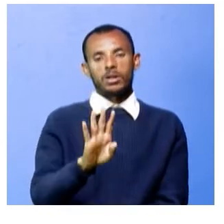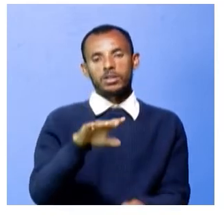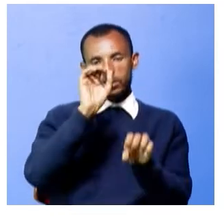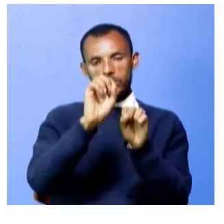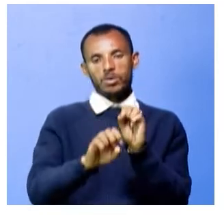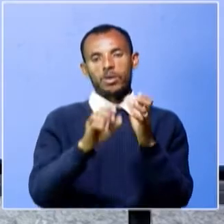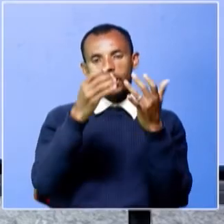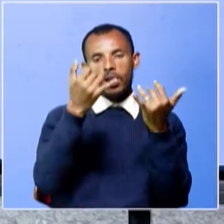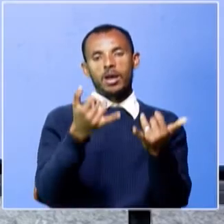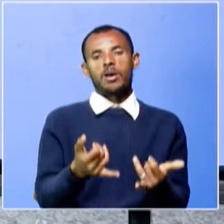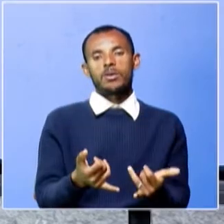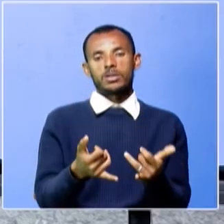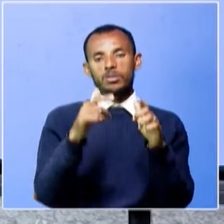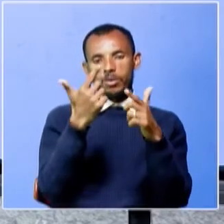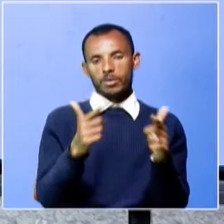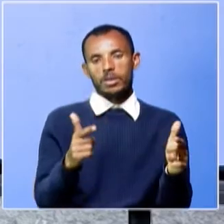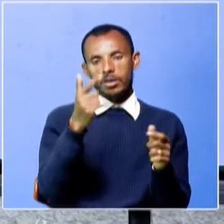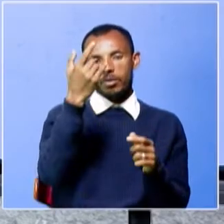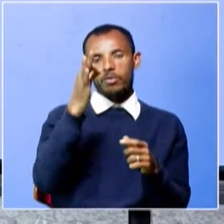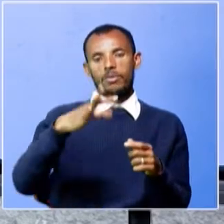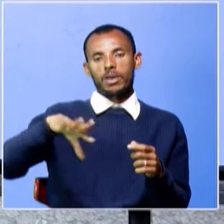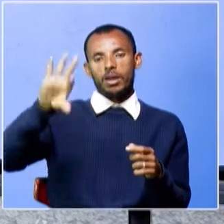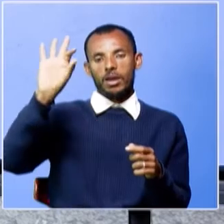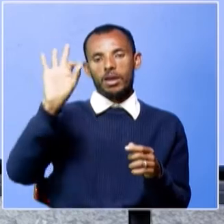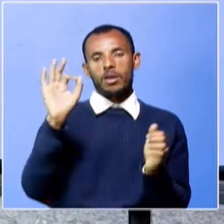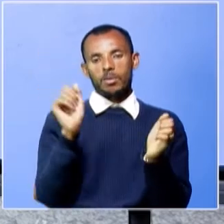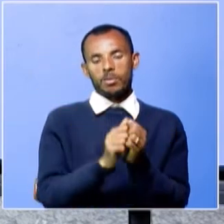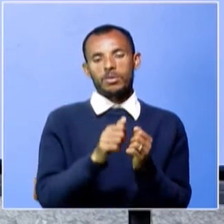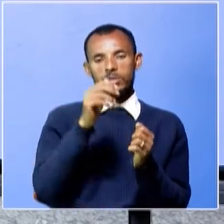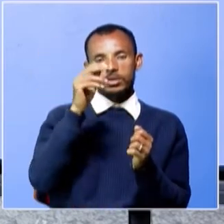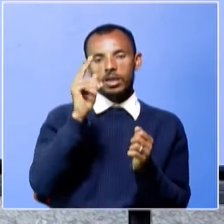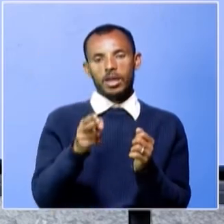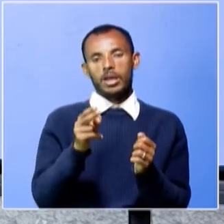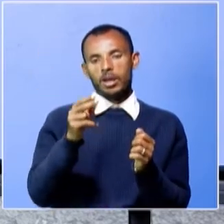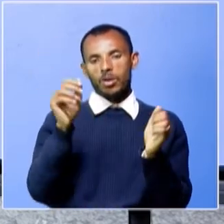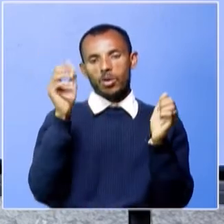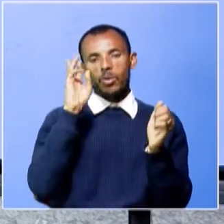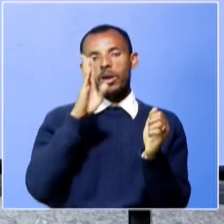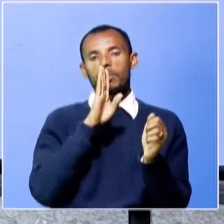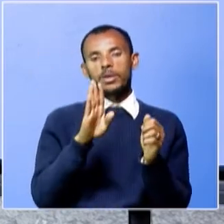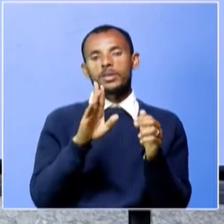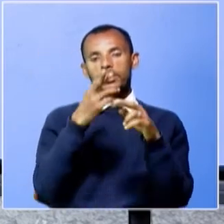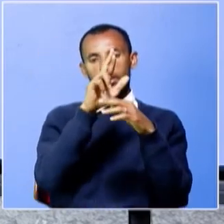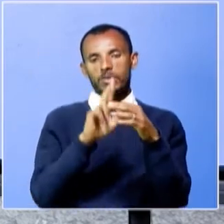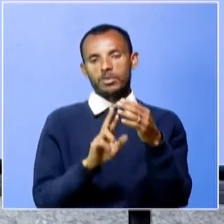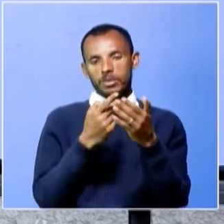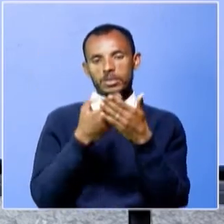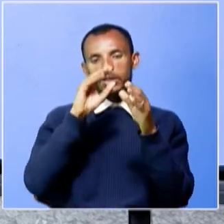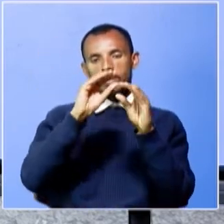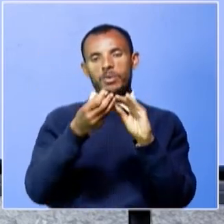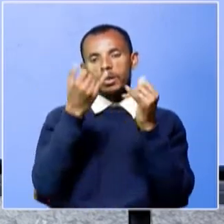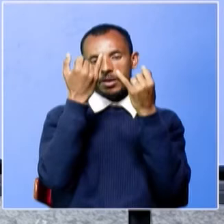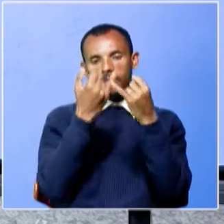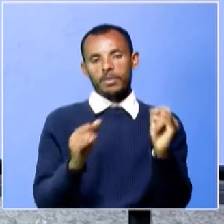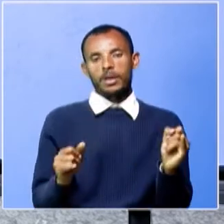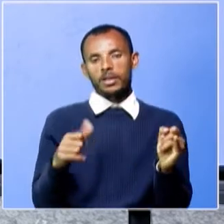So now the probability of getting Bose head will be the ratio of this number over